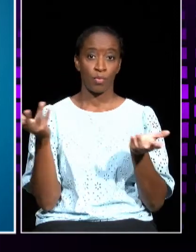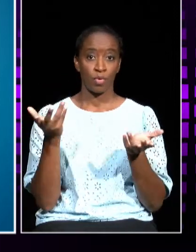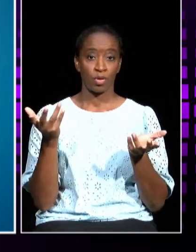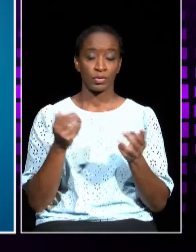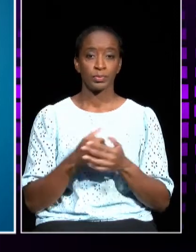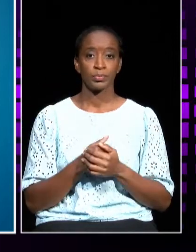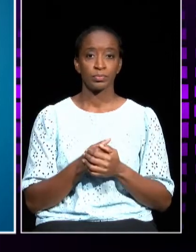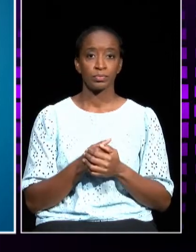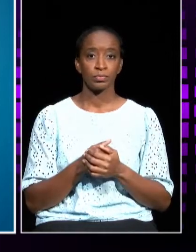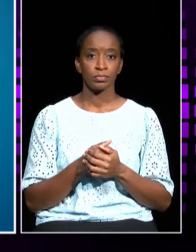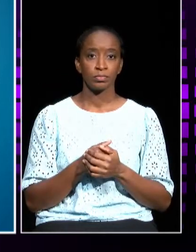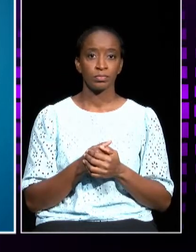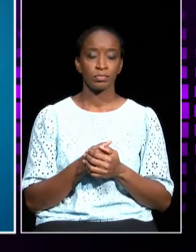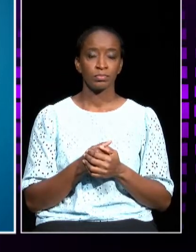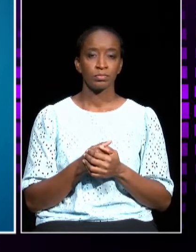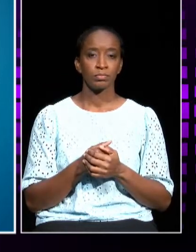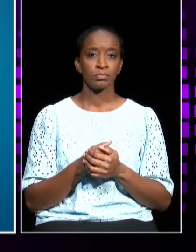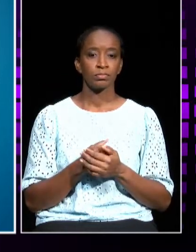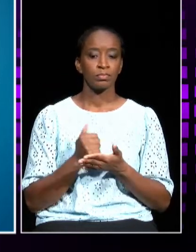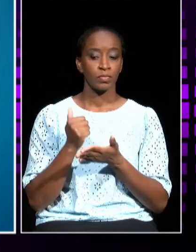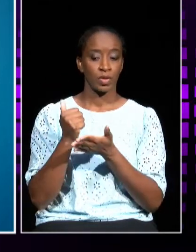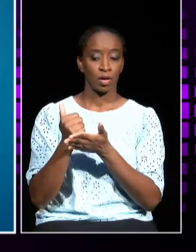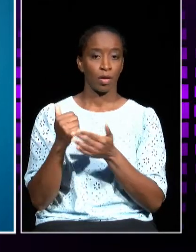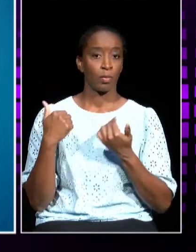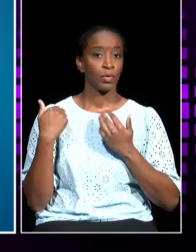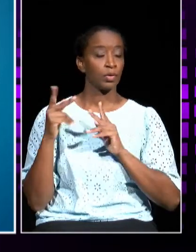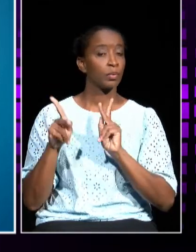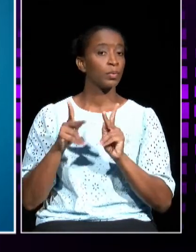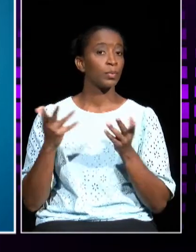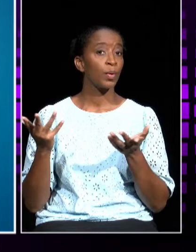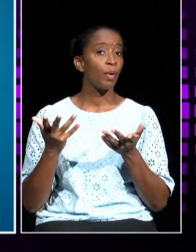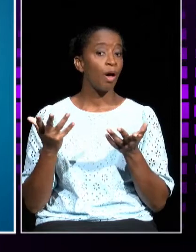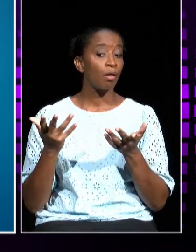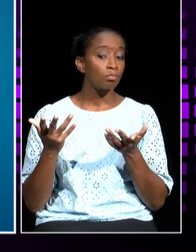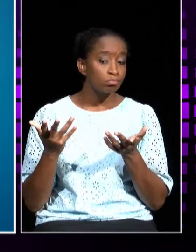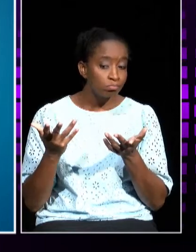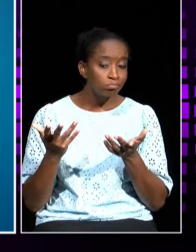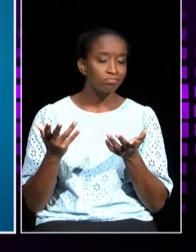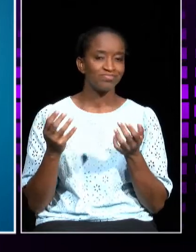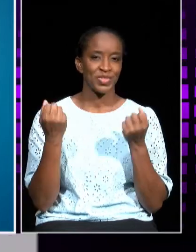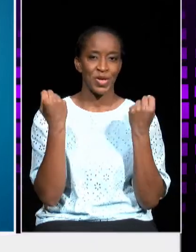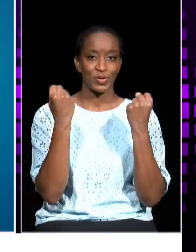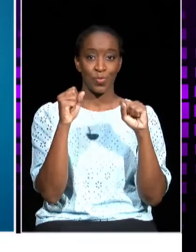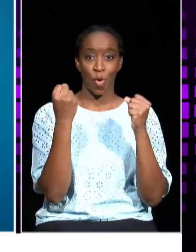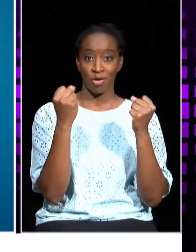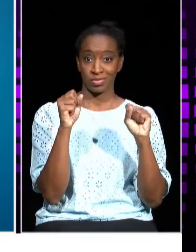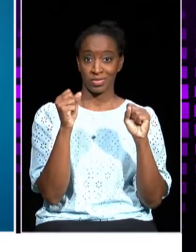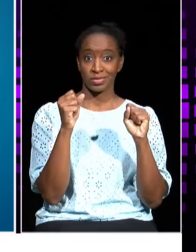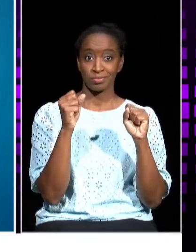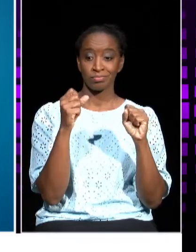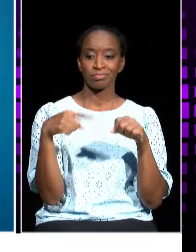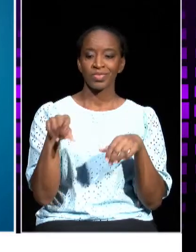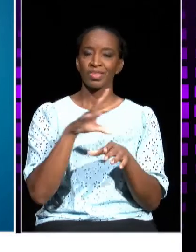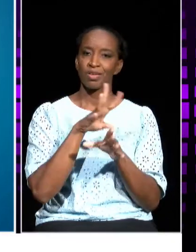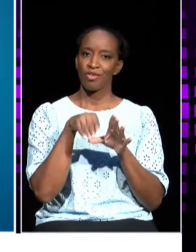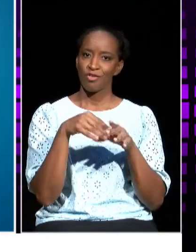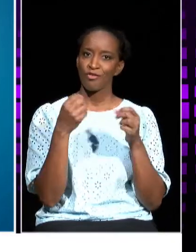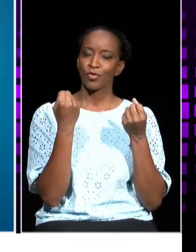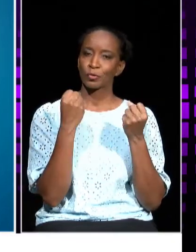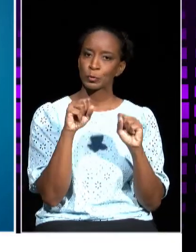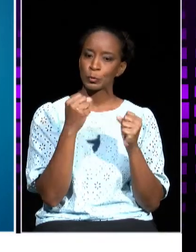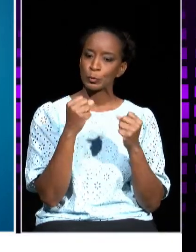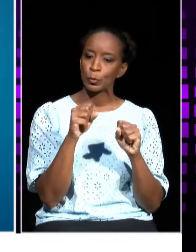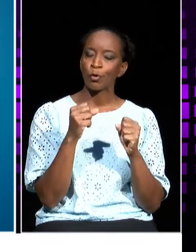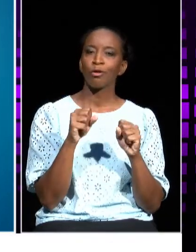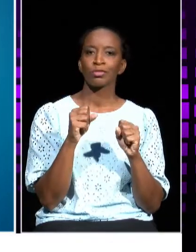possible technique we could use is having sports as a diversion tactic for young persons. And I know that's one of the mandates of the Ministry of